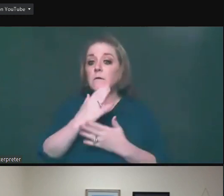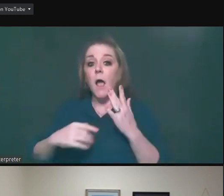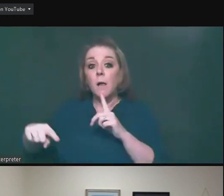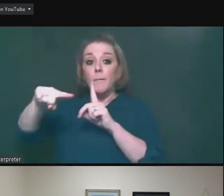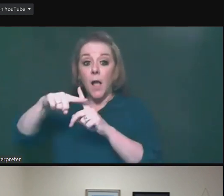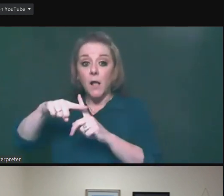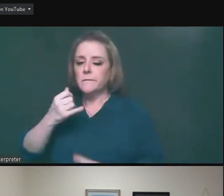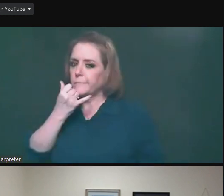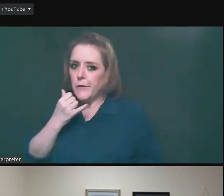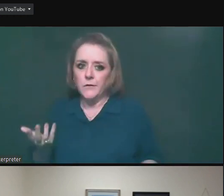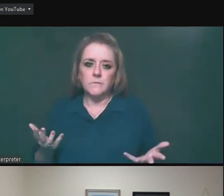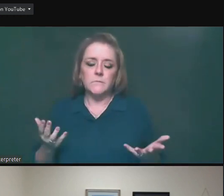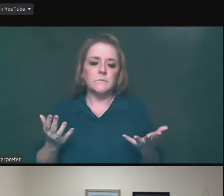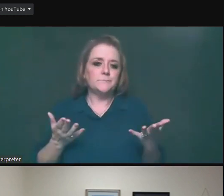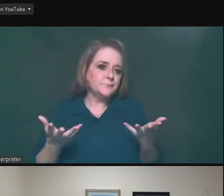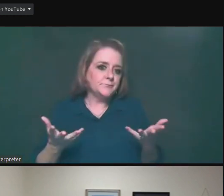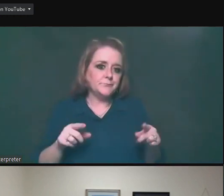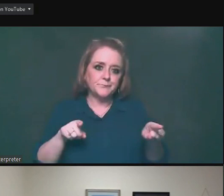of those